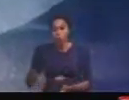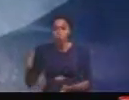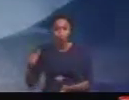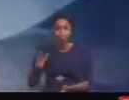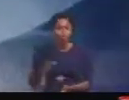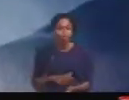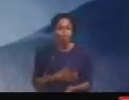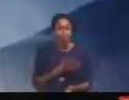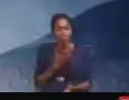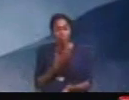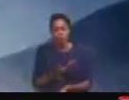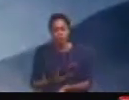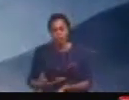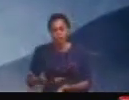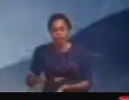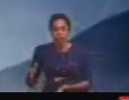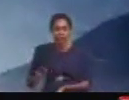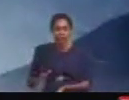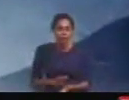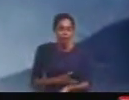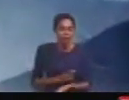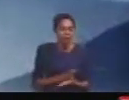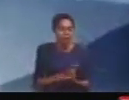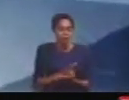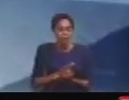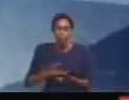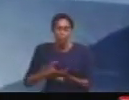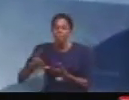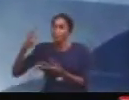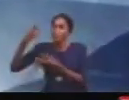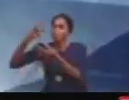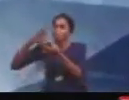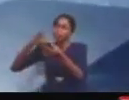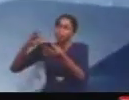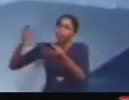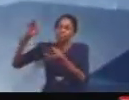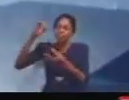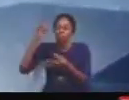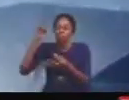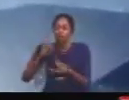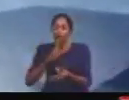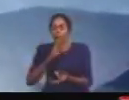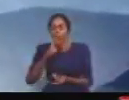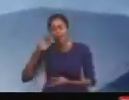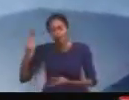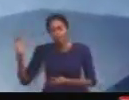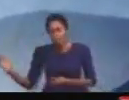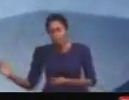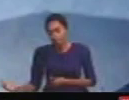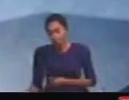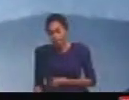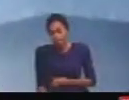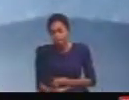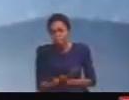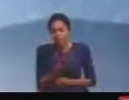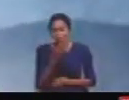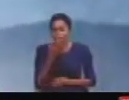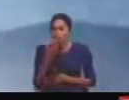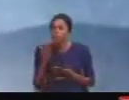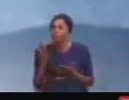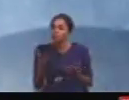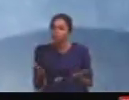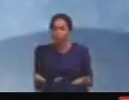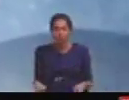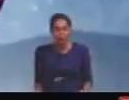goodness. Holy Spirit, Holy Spirit, you are